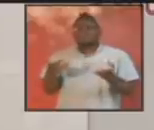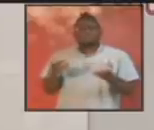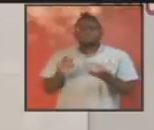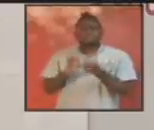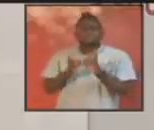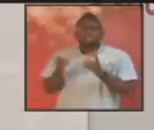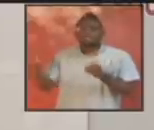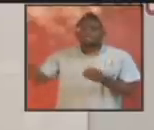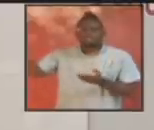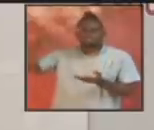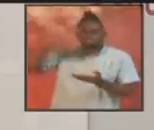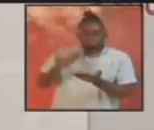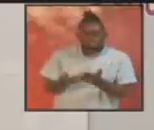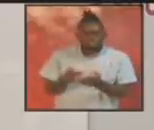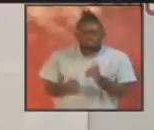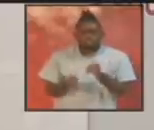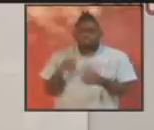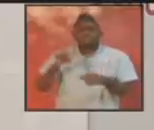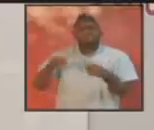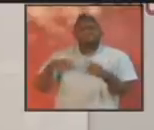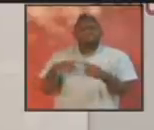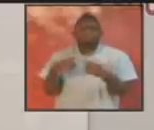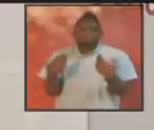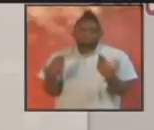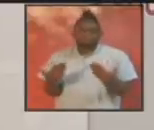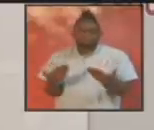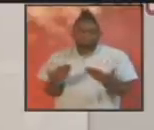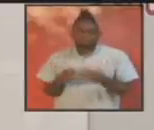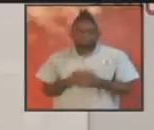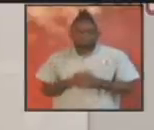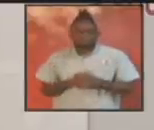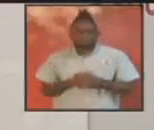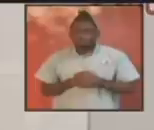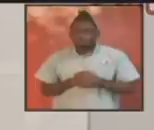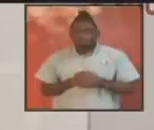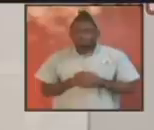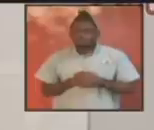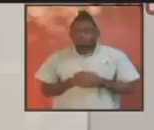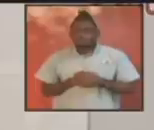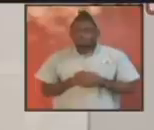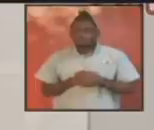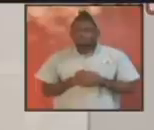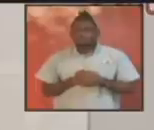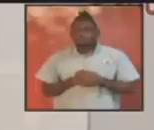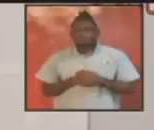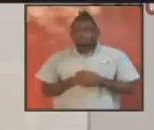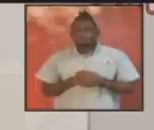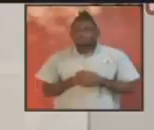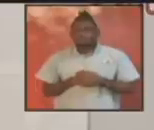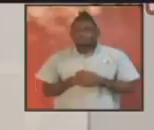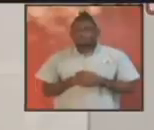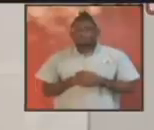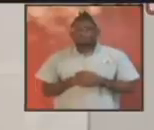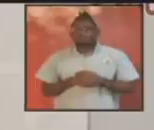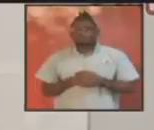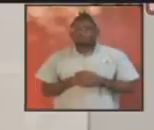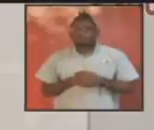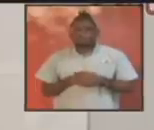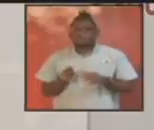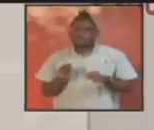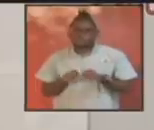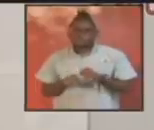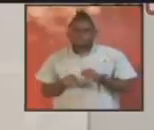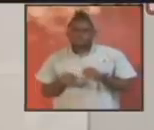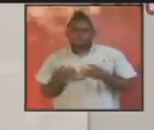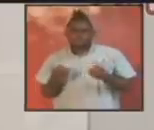vaccines within our region and for Trinidad and Tobago. So I just wanted to begin with that